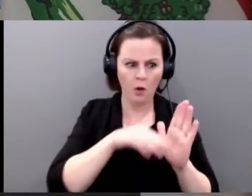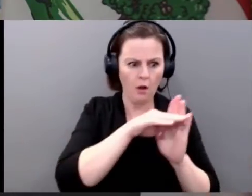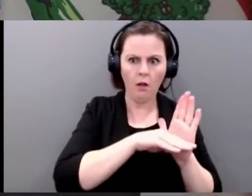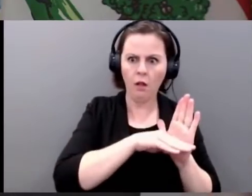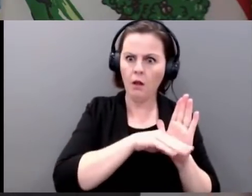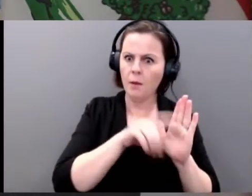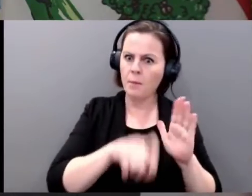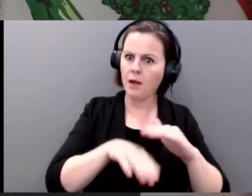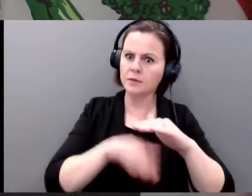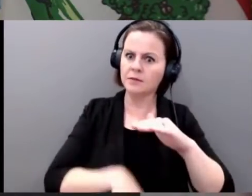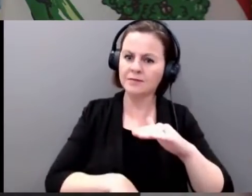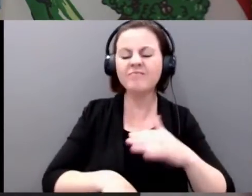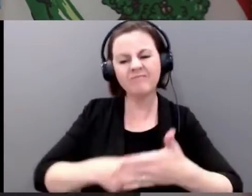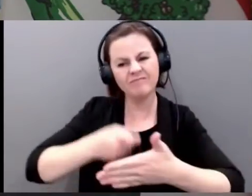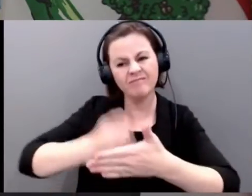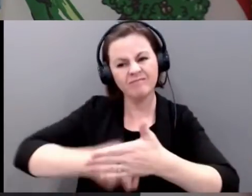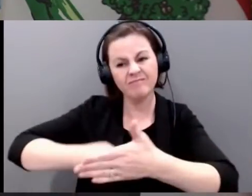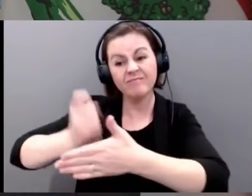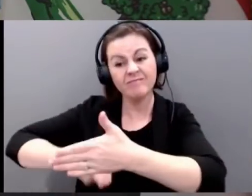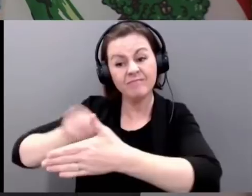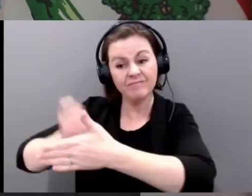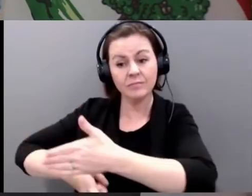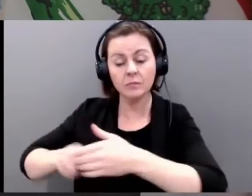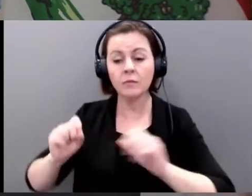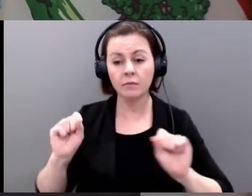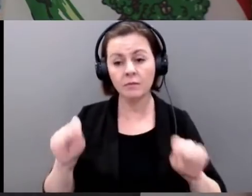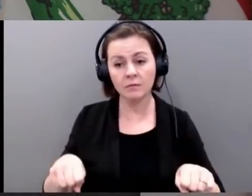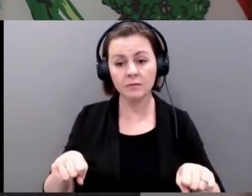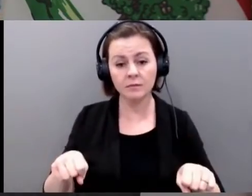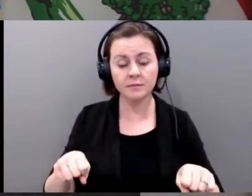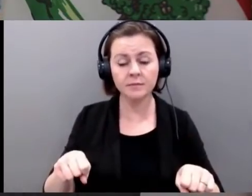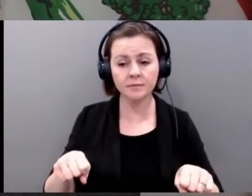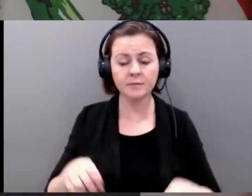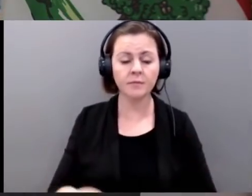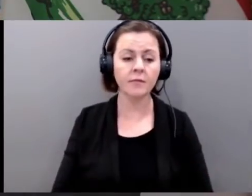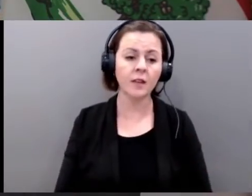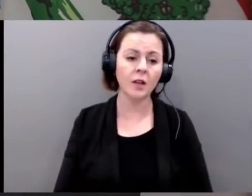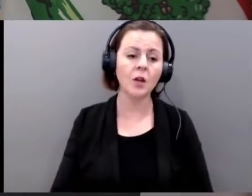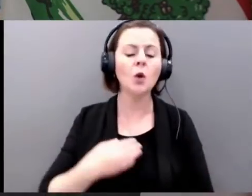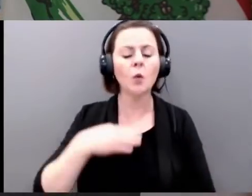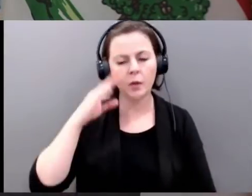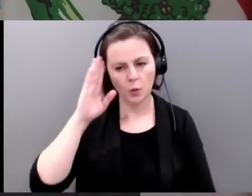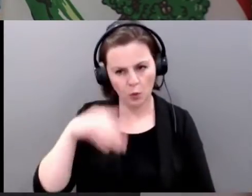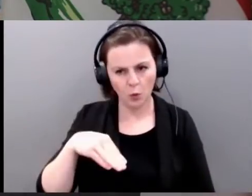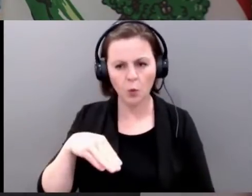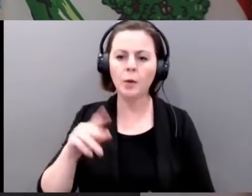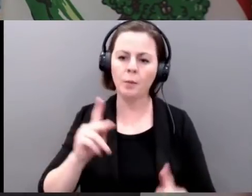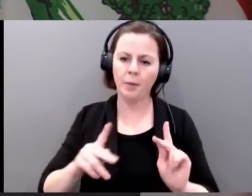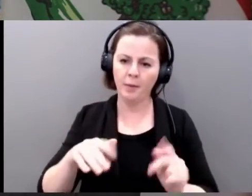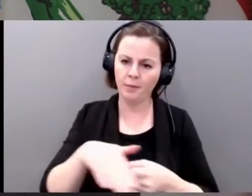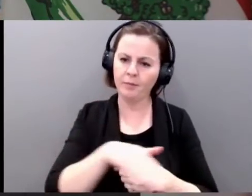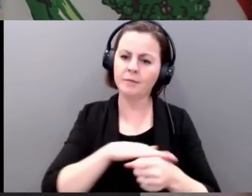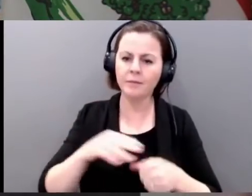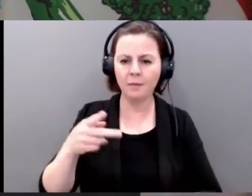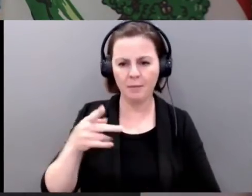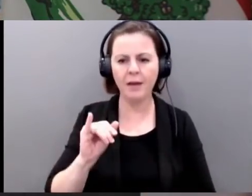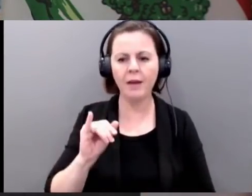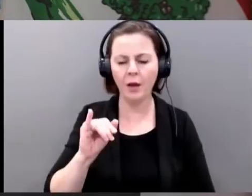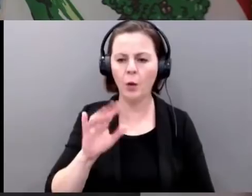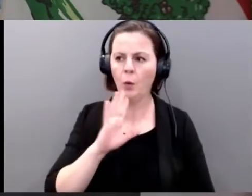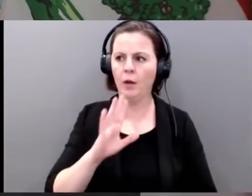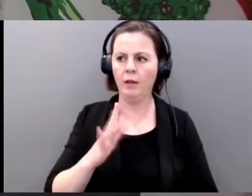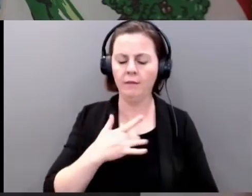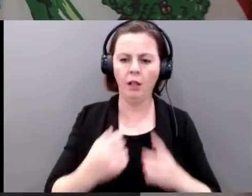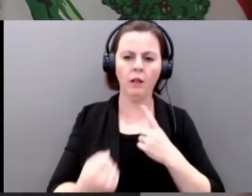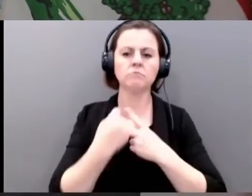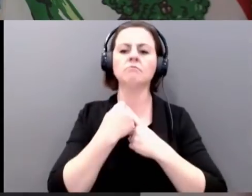orders. We know this also will impact islanders, so therefore we will be working quickly